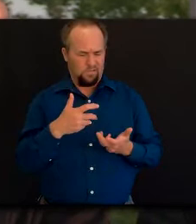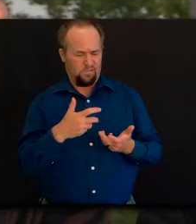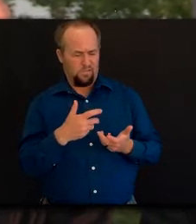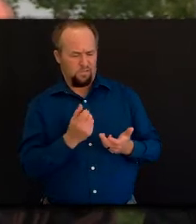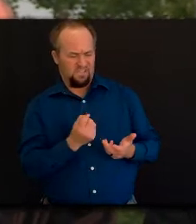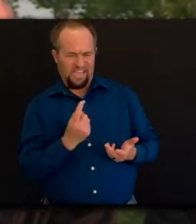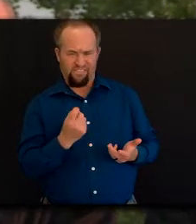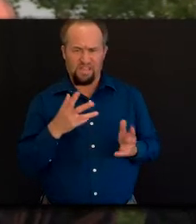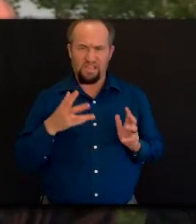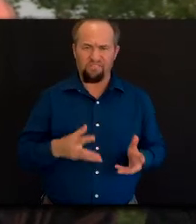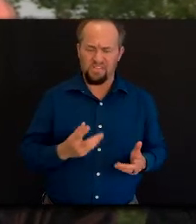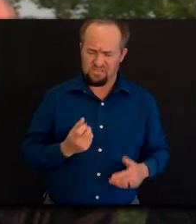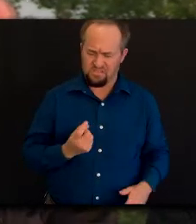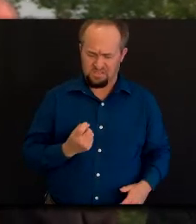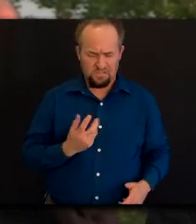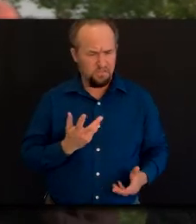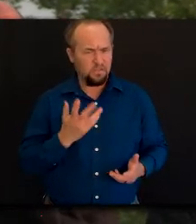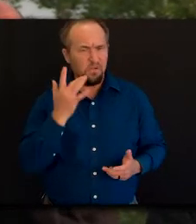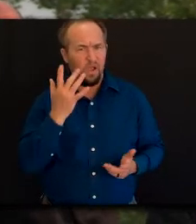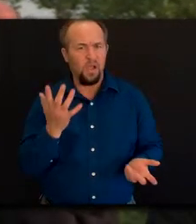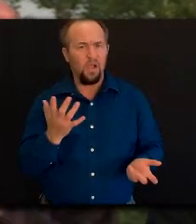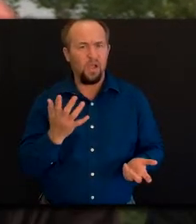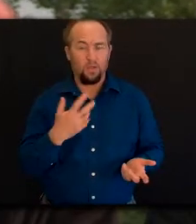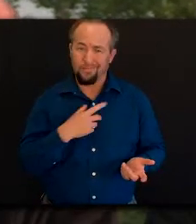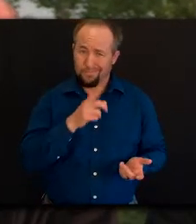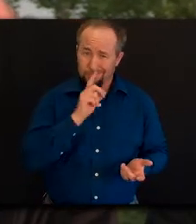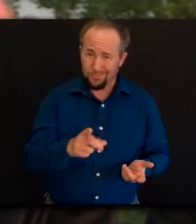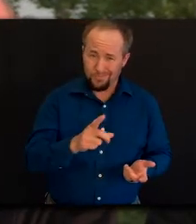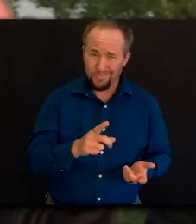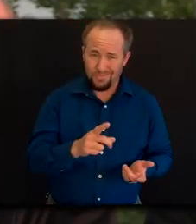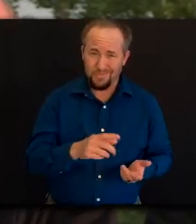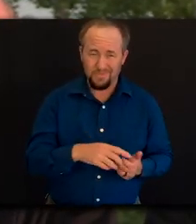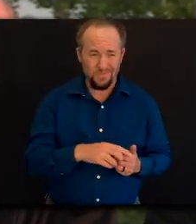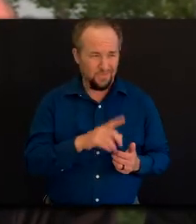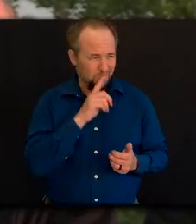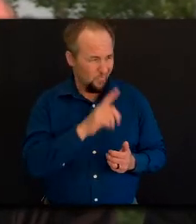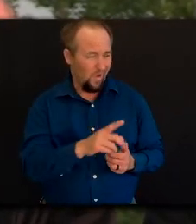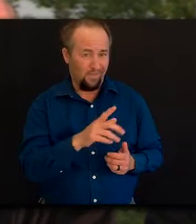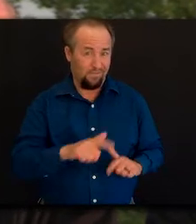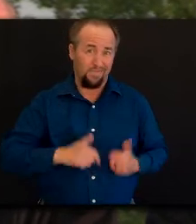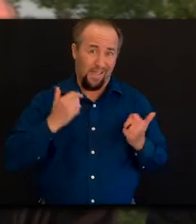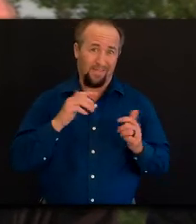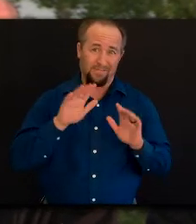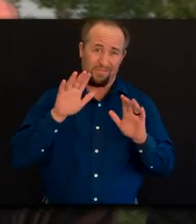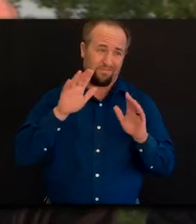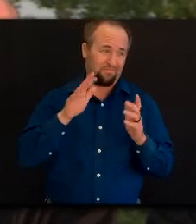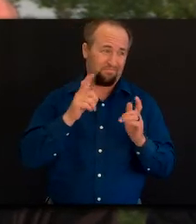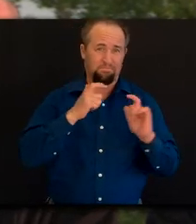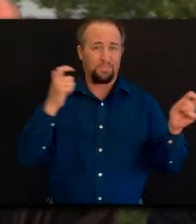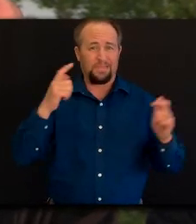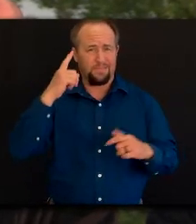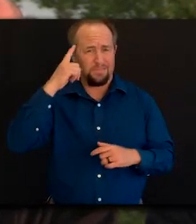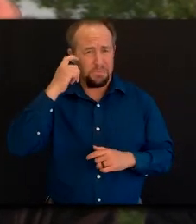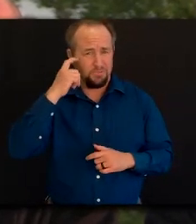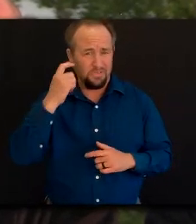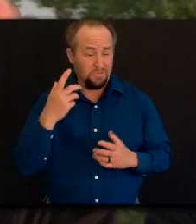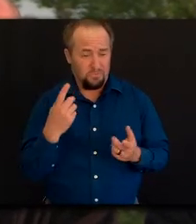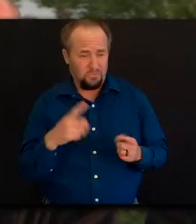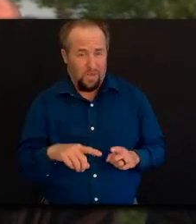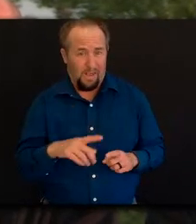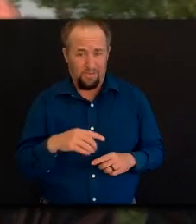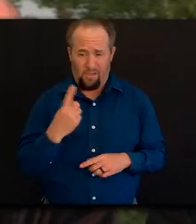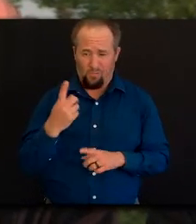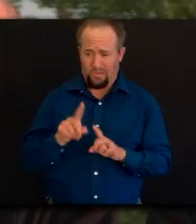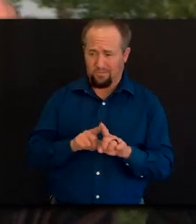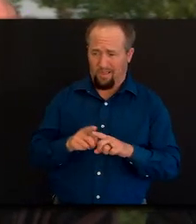11? This is truly one of life's greatest mysteries. But that lone sock, it's not